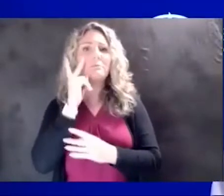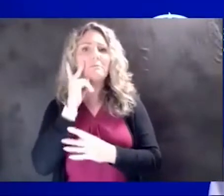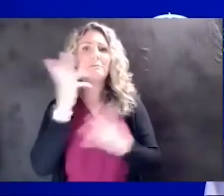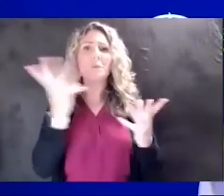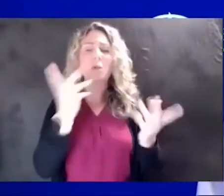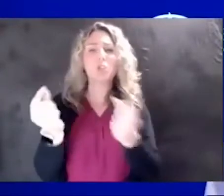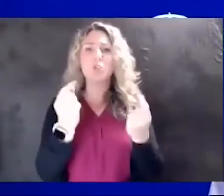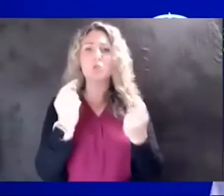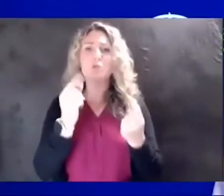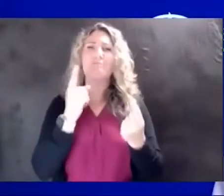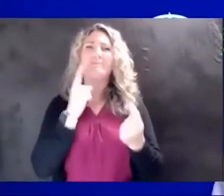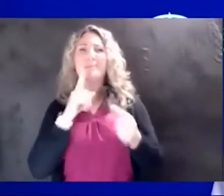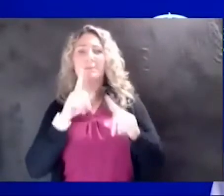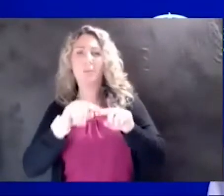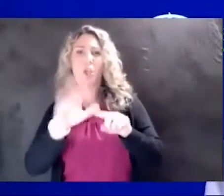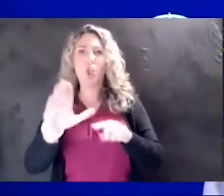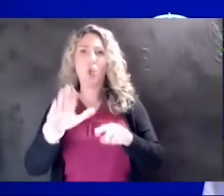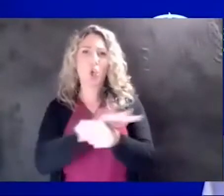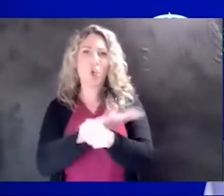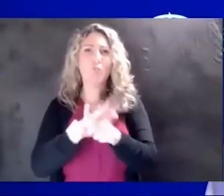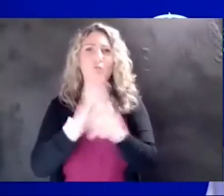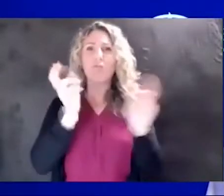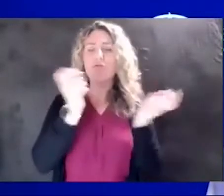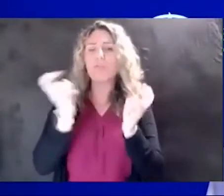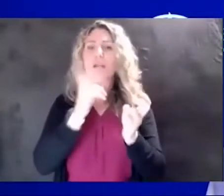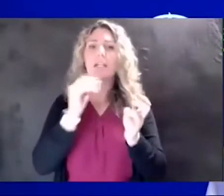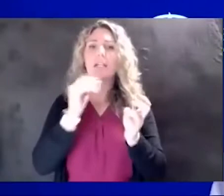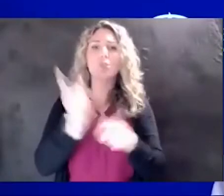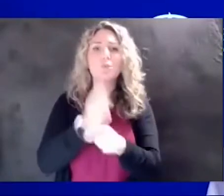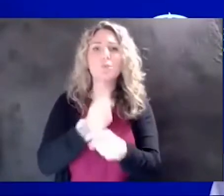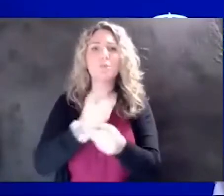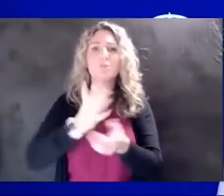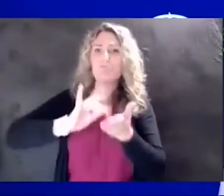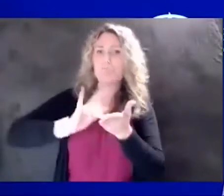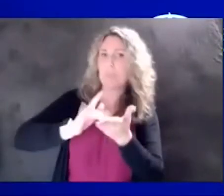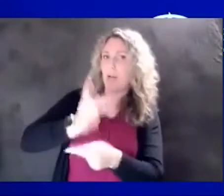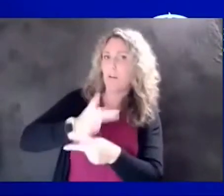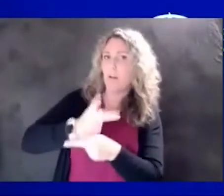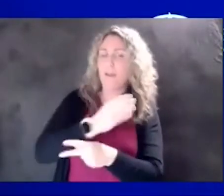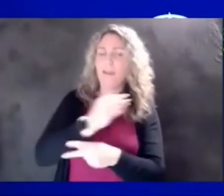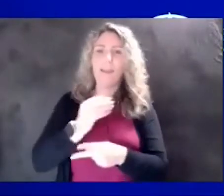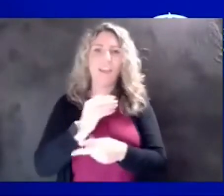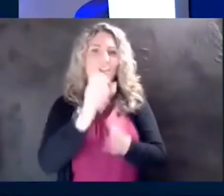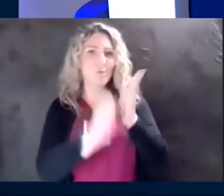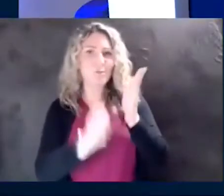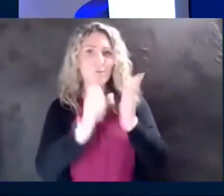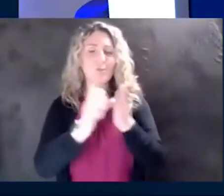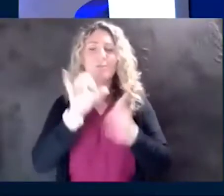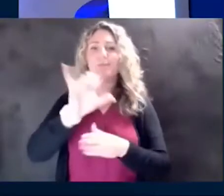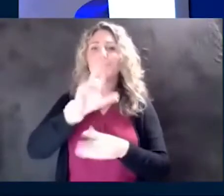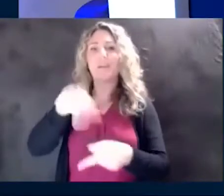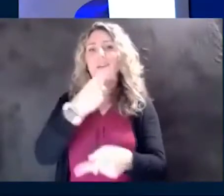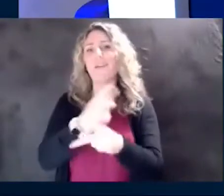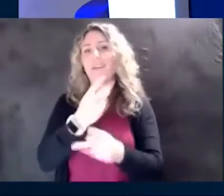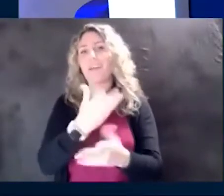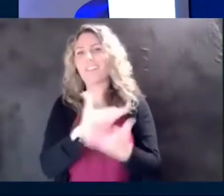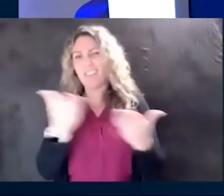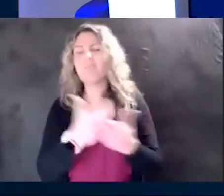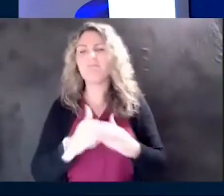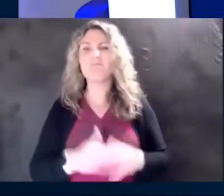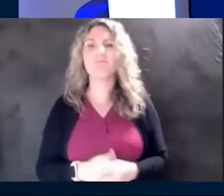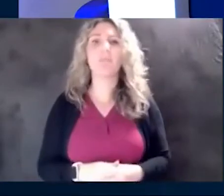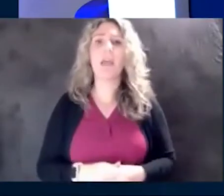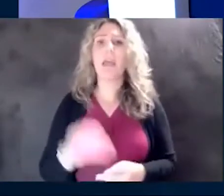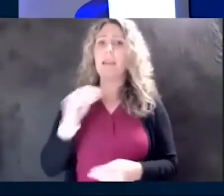issues and routine medical care or routine surgeries, things of that nature. Okay, and Janet wants